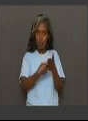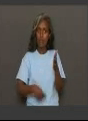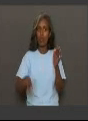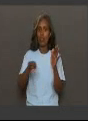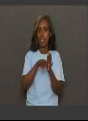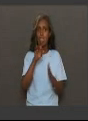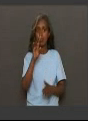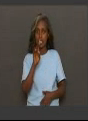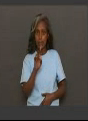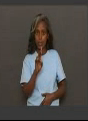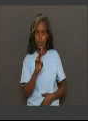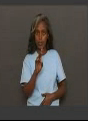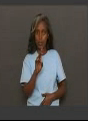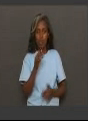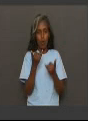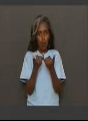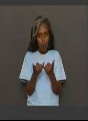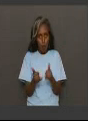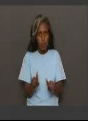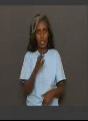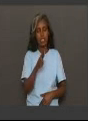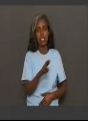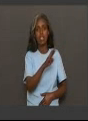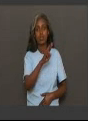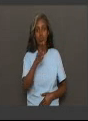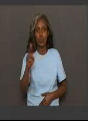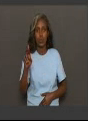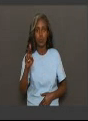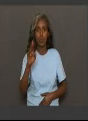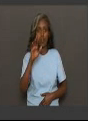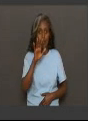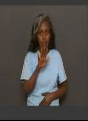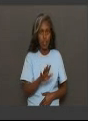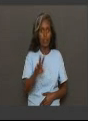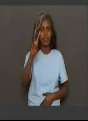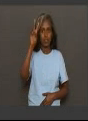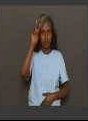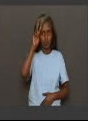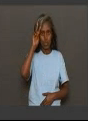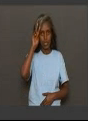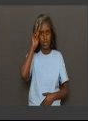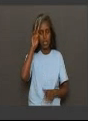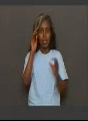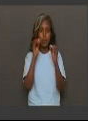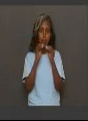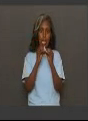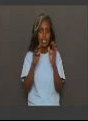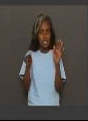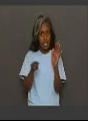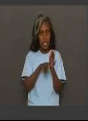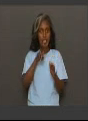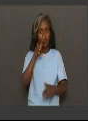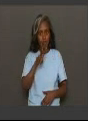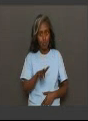negative 7 over the square root of 5 squared plus